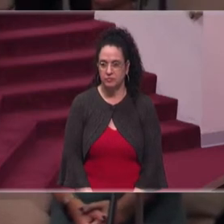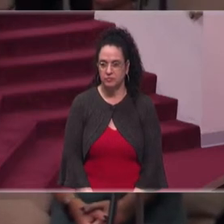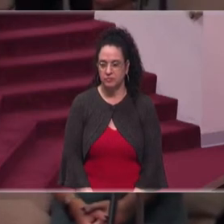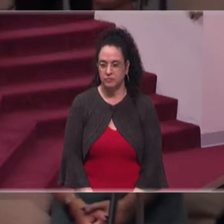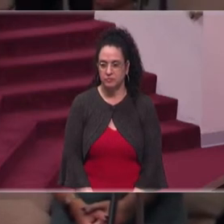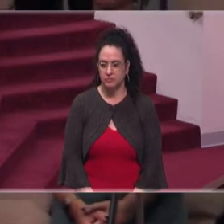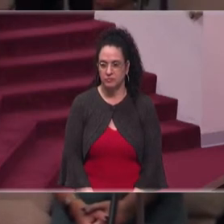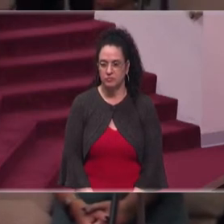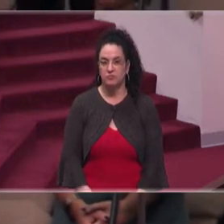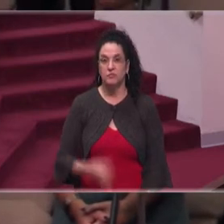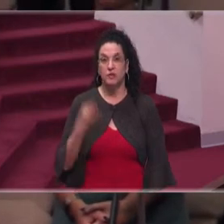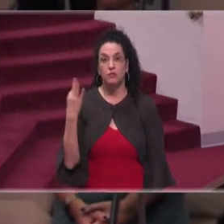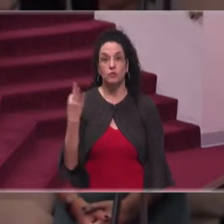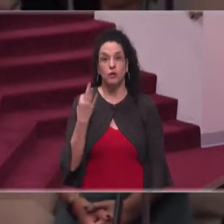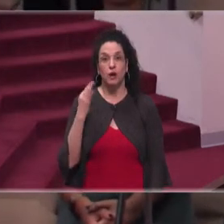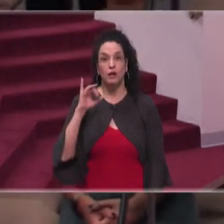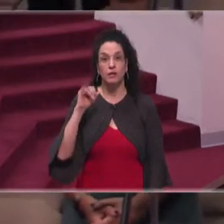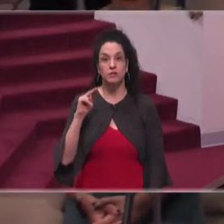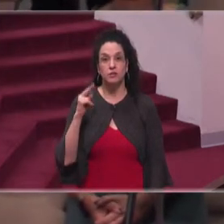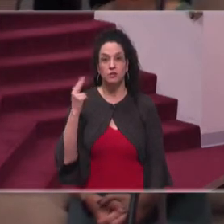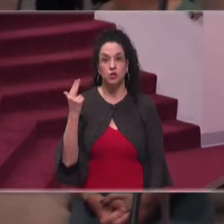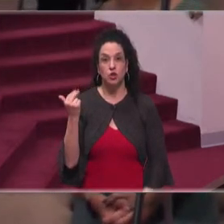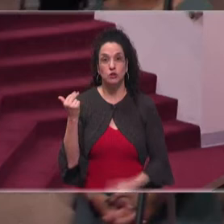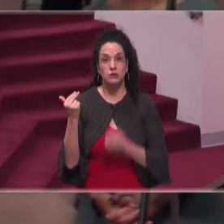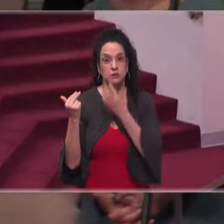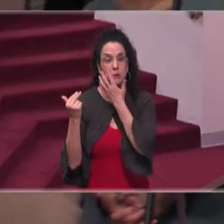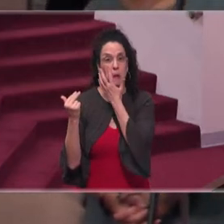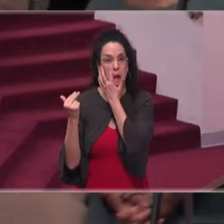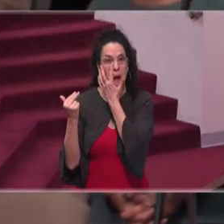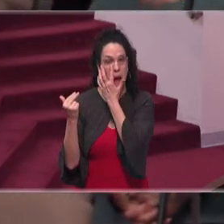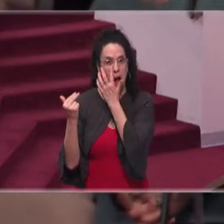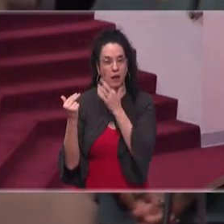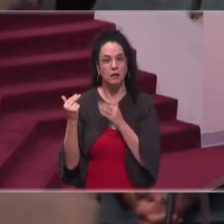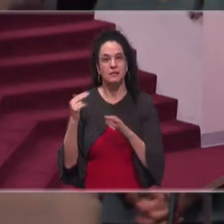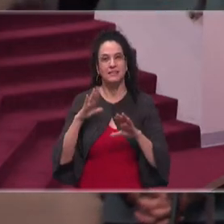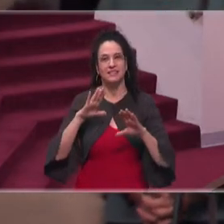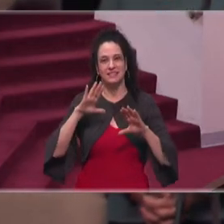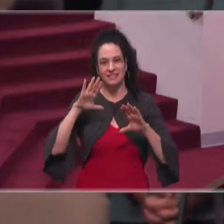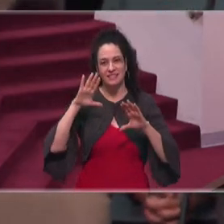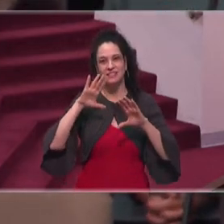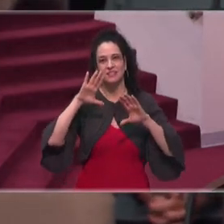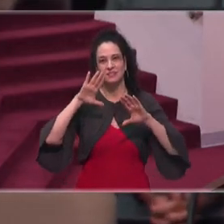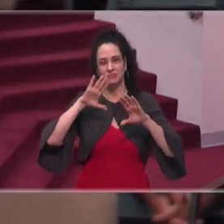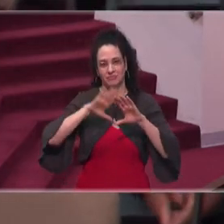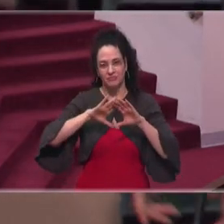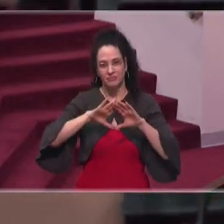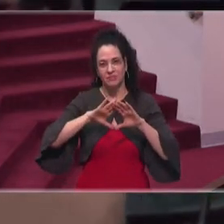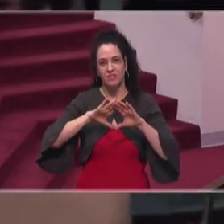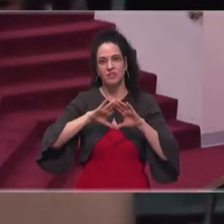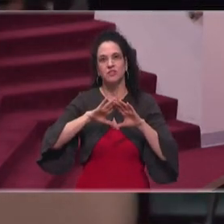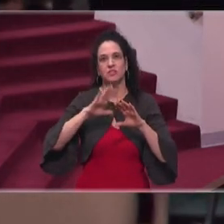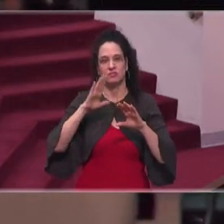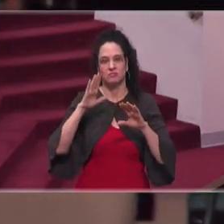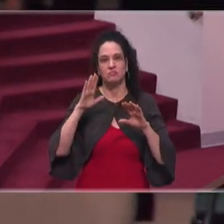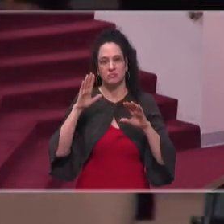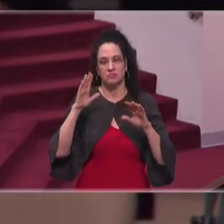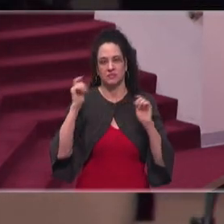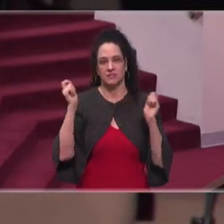Friday, January 13th, Delta Sigma Theta Sorority Incorporated celebrated